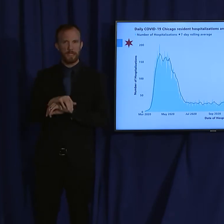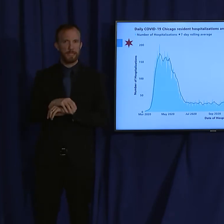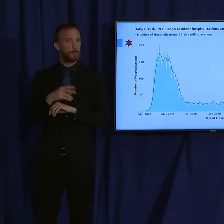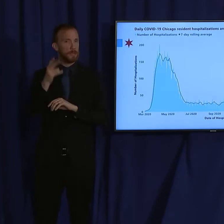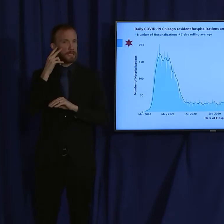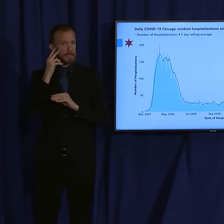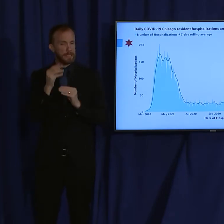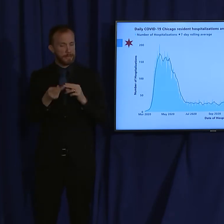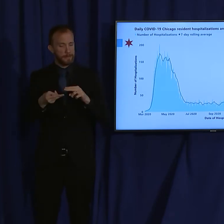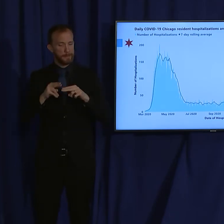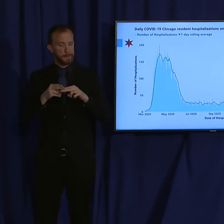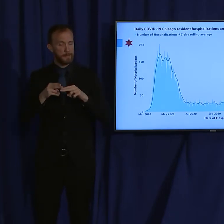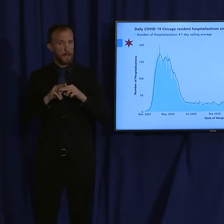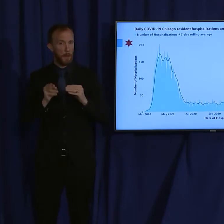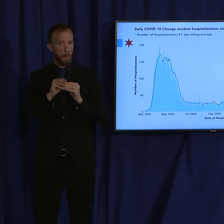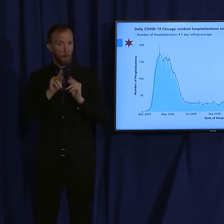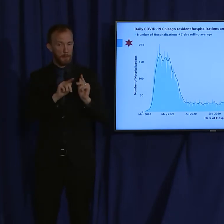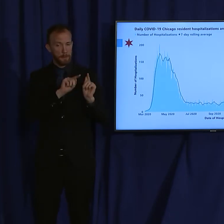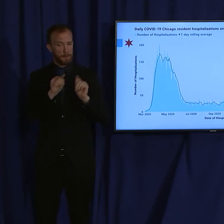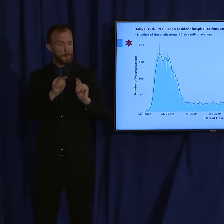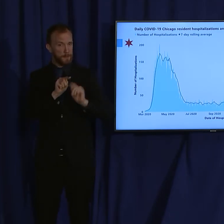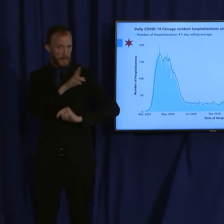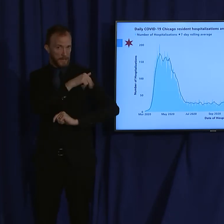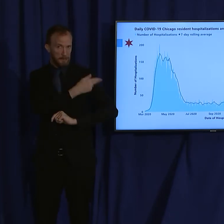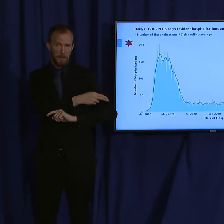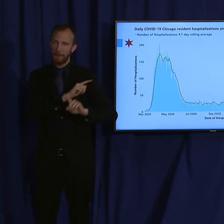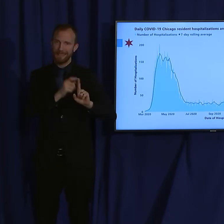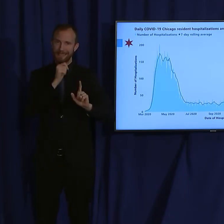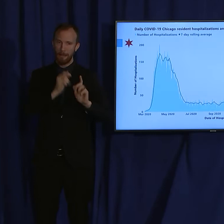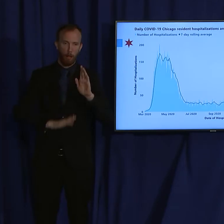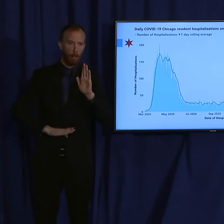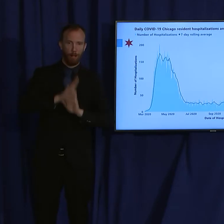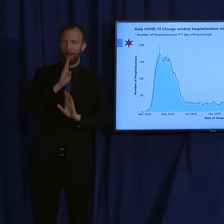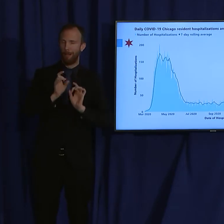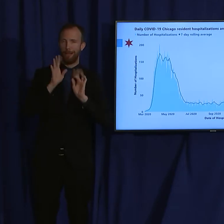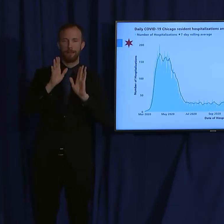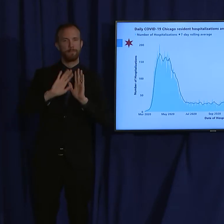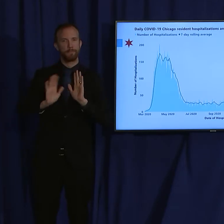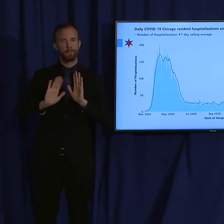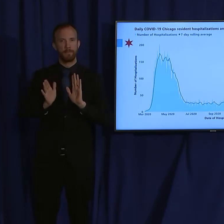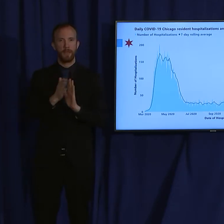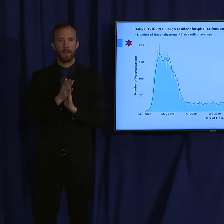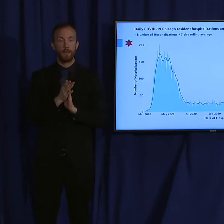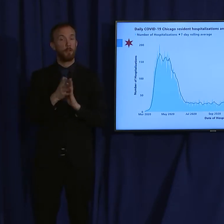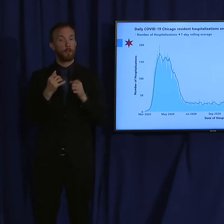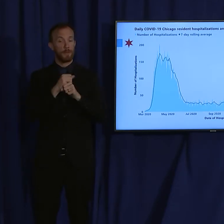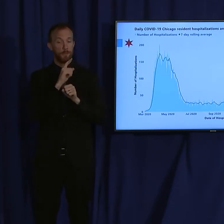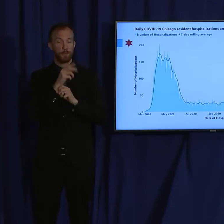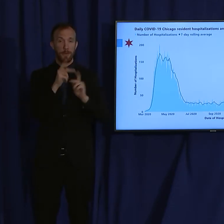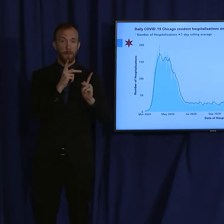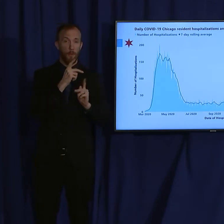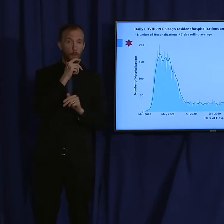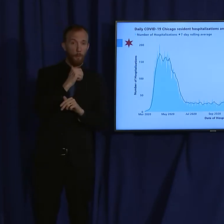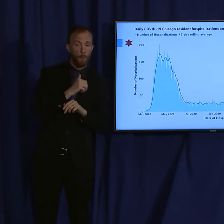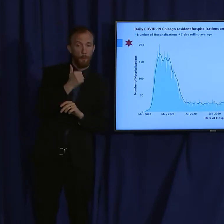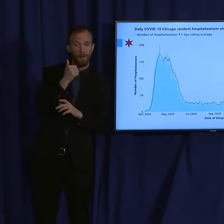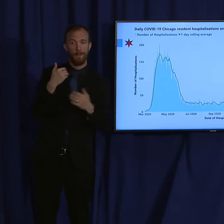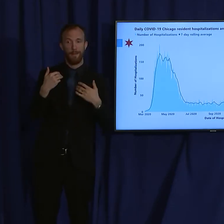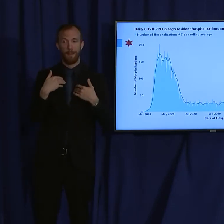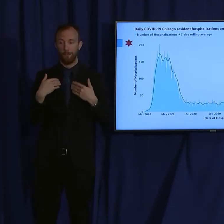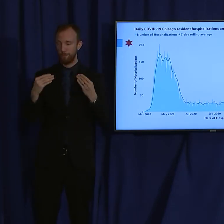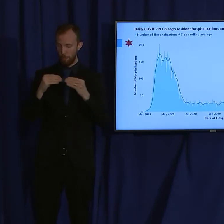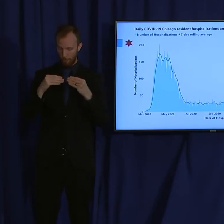not been dramatic at this point. Our goal is to keep it that way. And getting our oldest Chicagoans and those with underlying medical